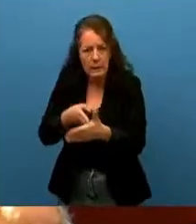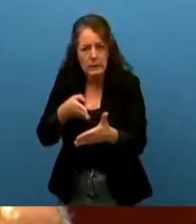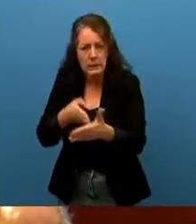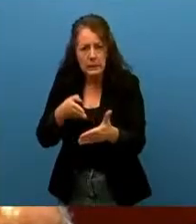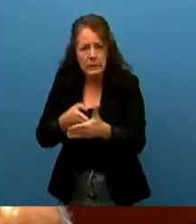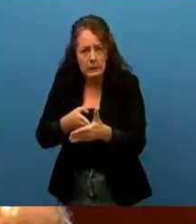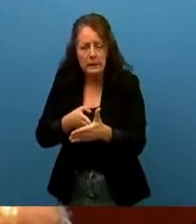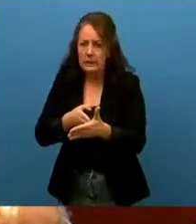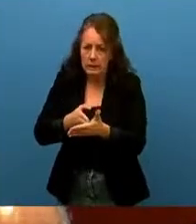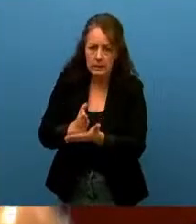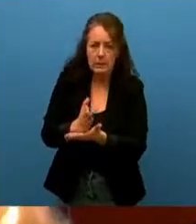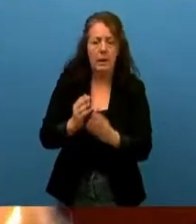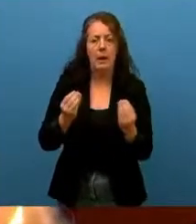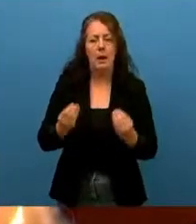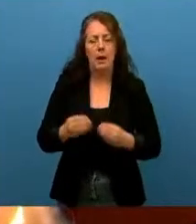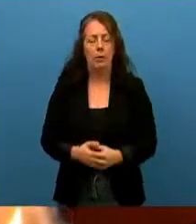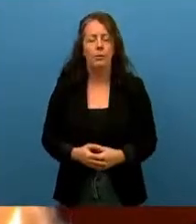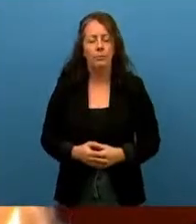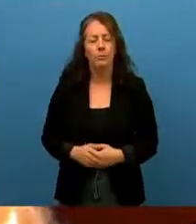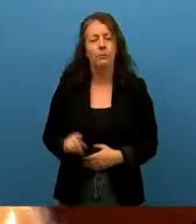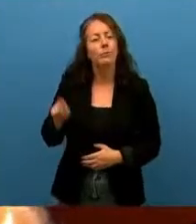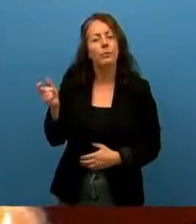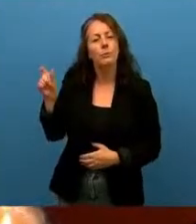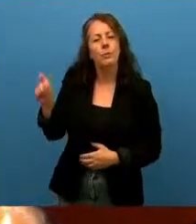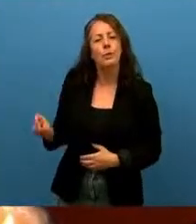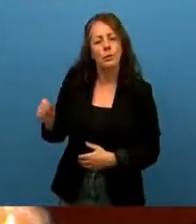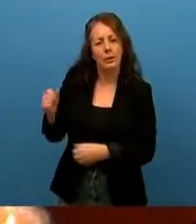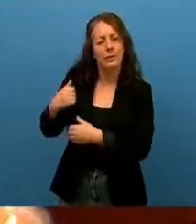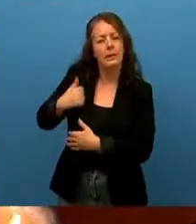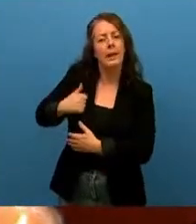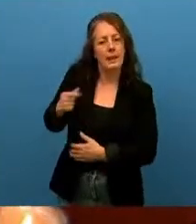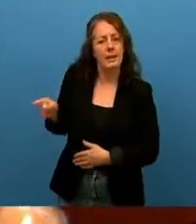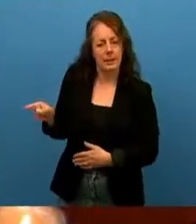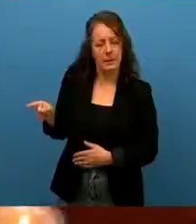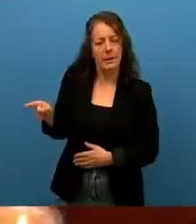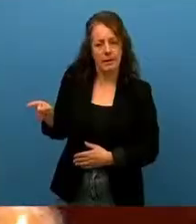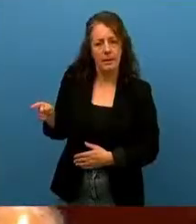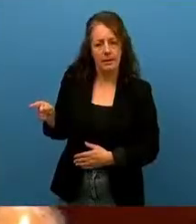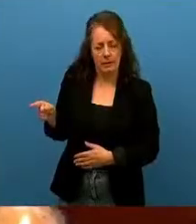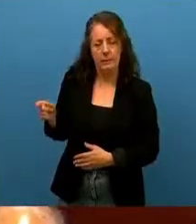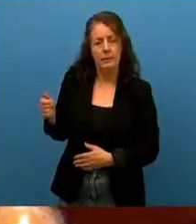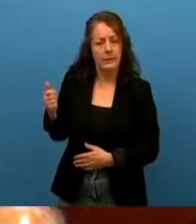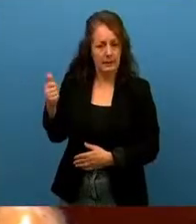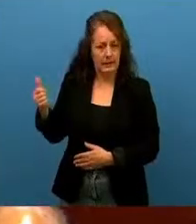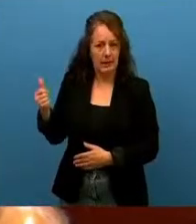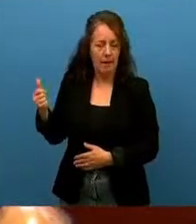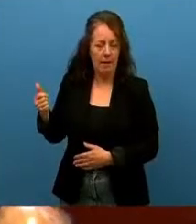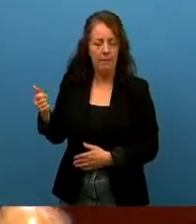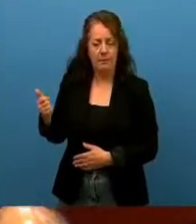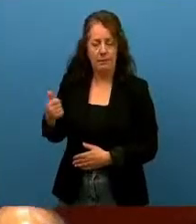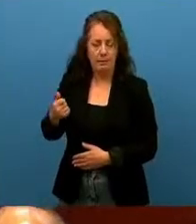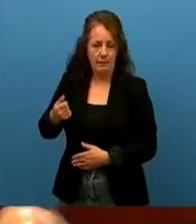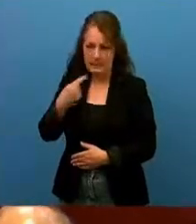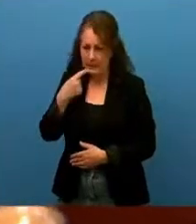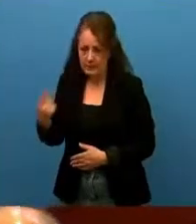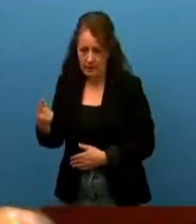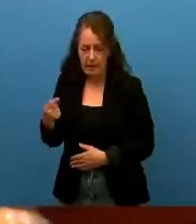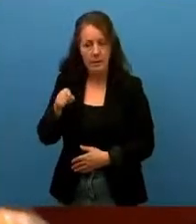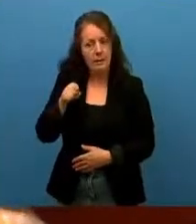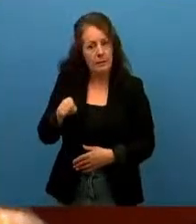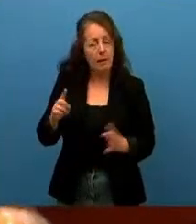these meetings and the successful report was outlining an approach to accreditation for Indigenous